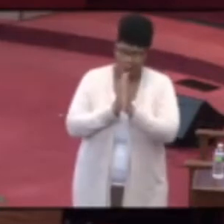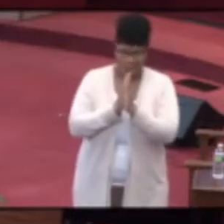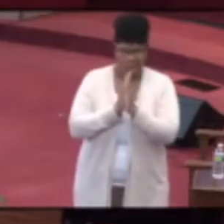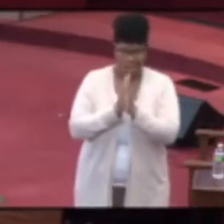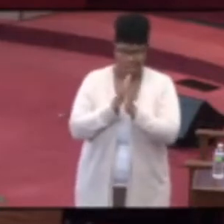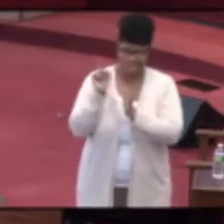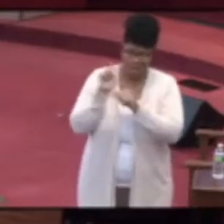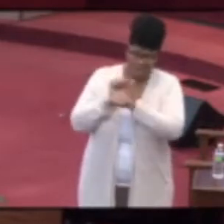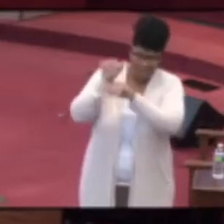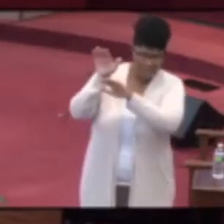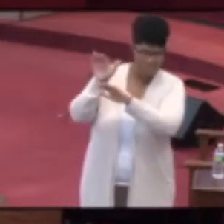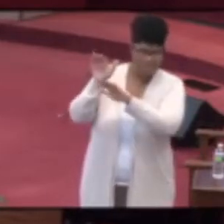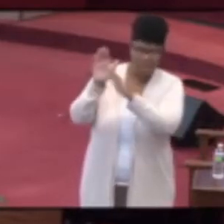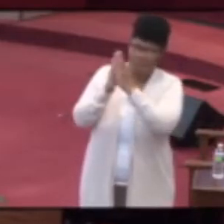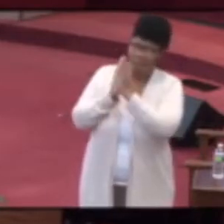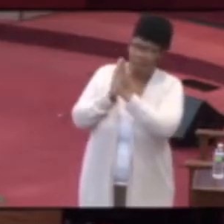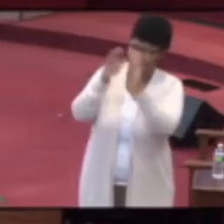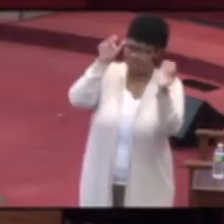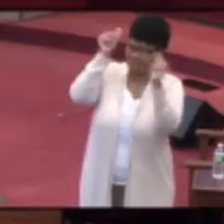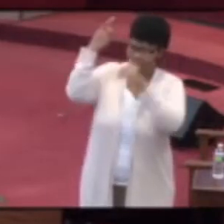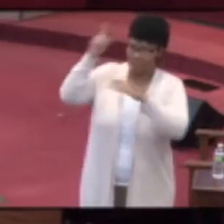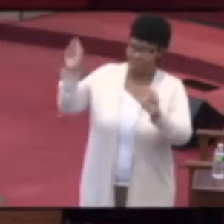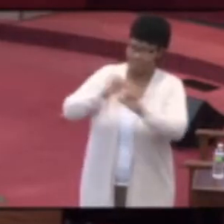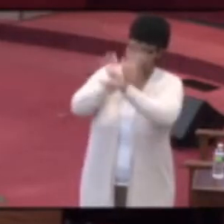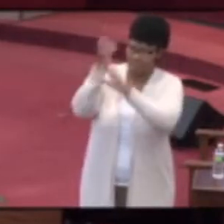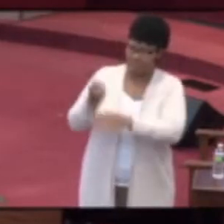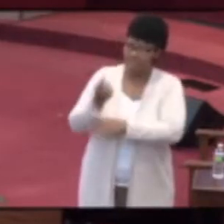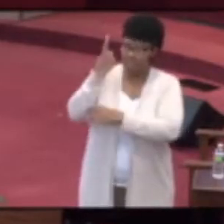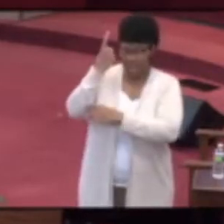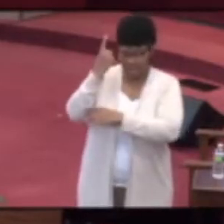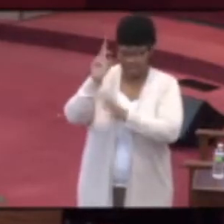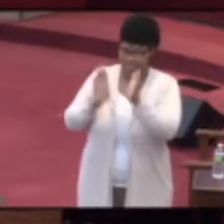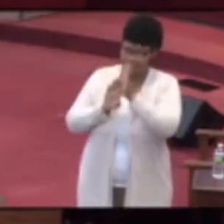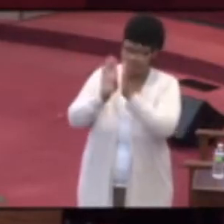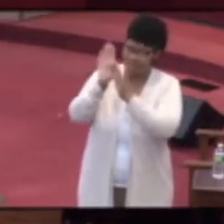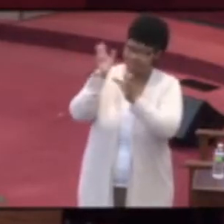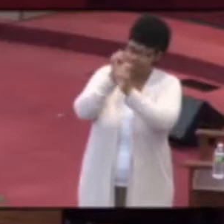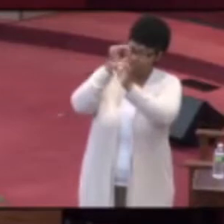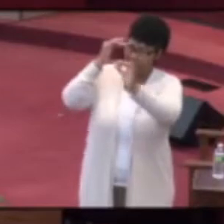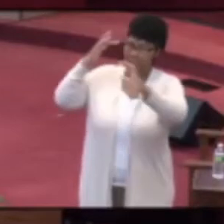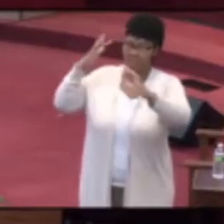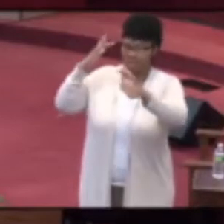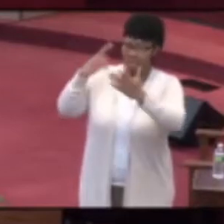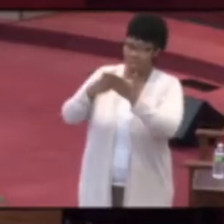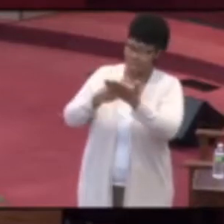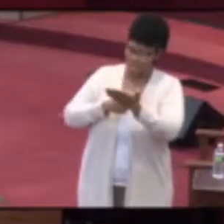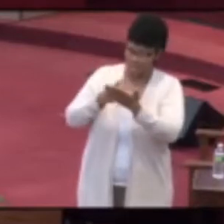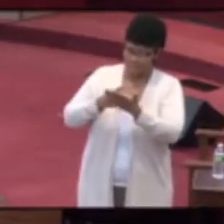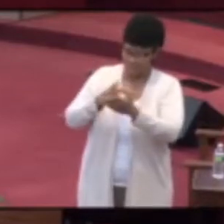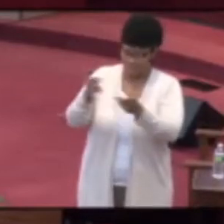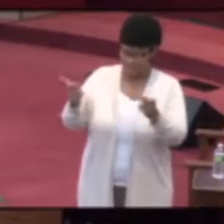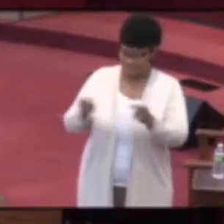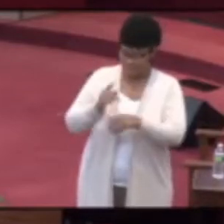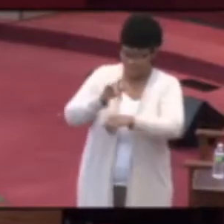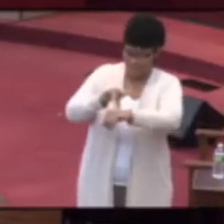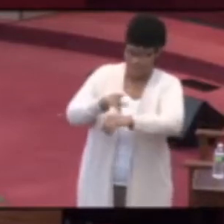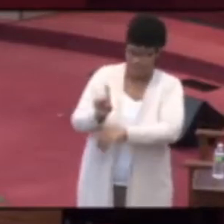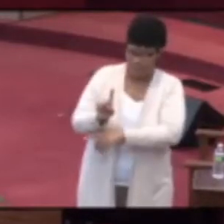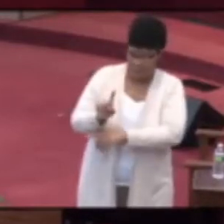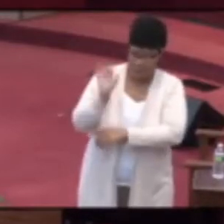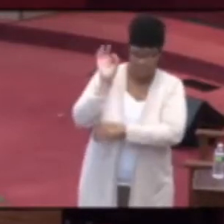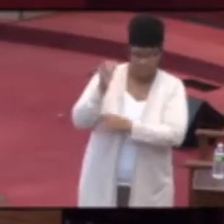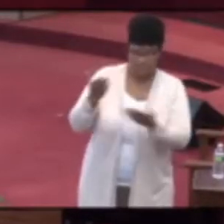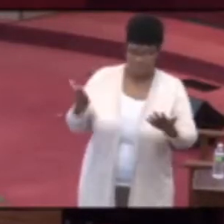mountainside, asking his Father for clarity, shaping vision, talking about where to go, what to preach, how